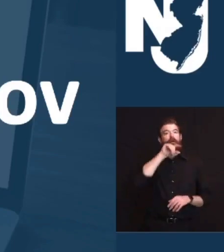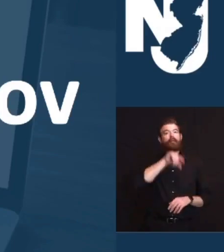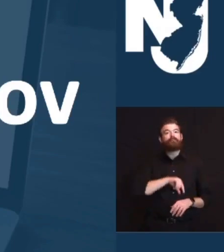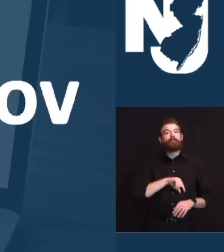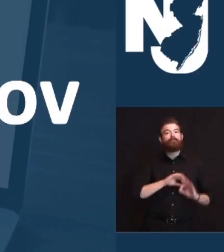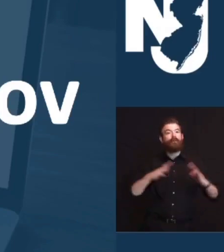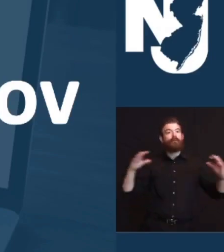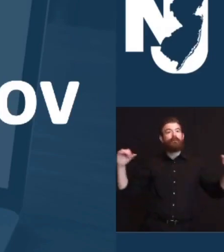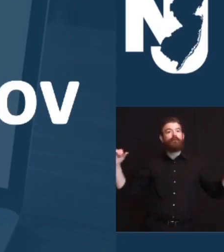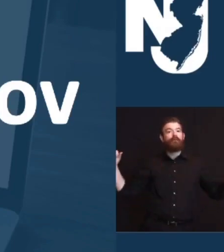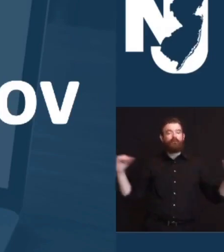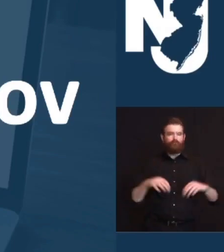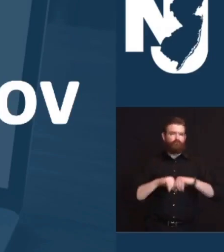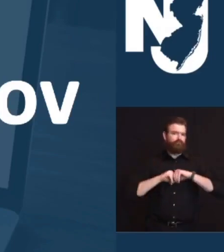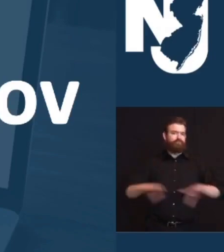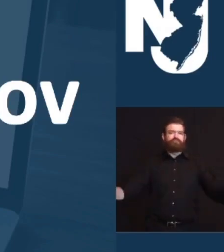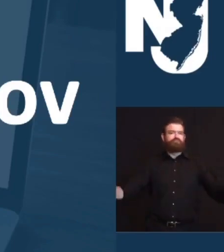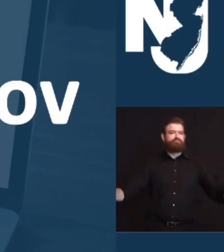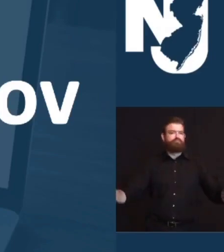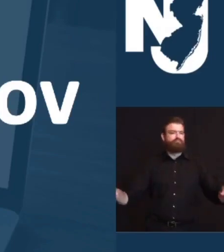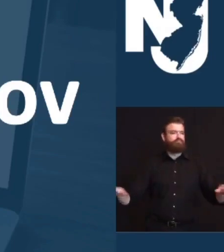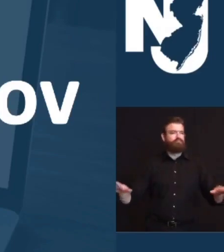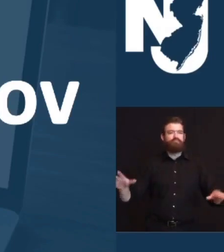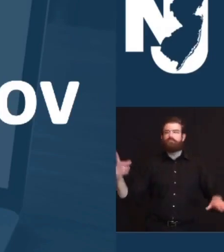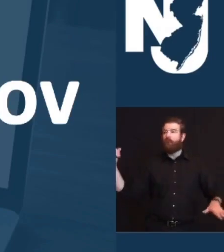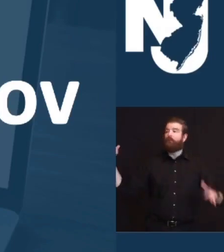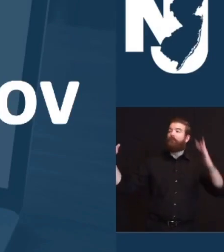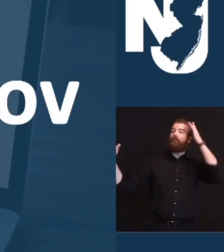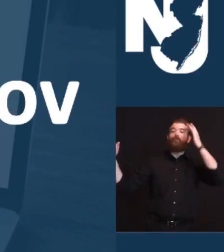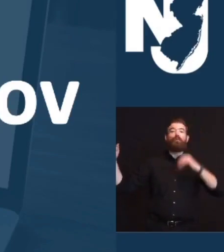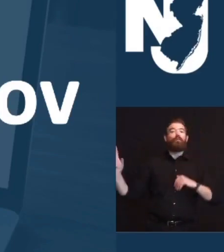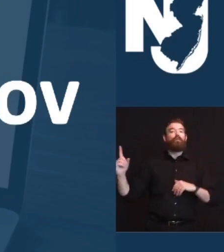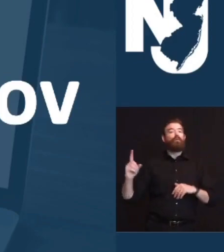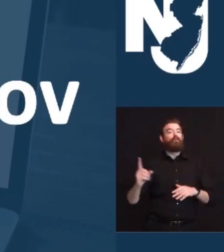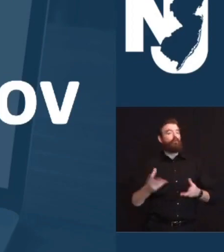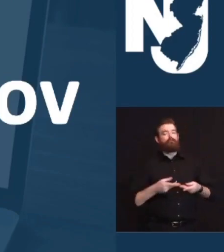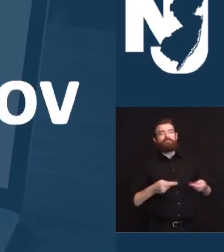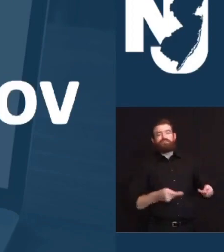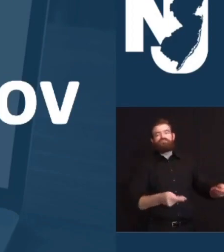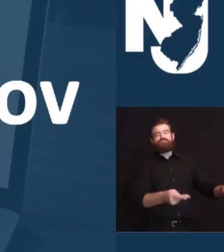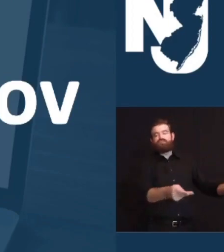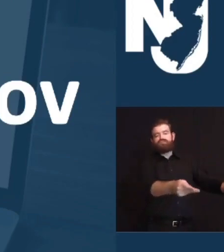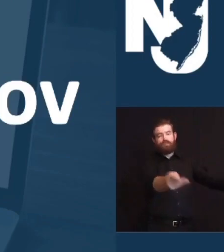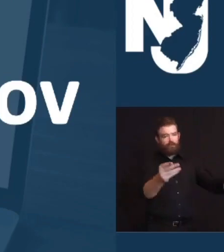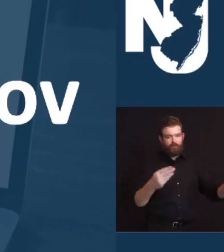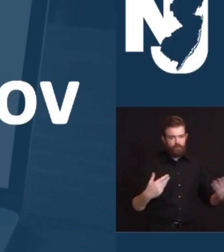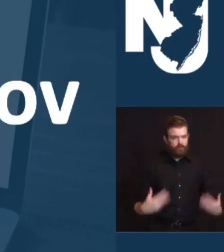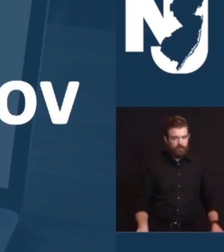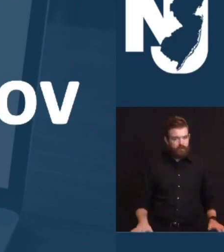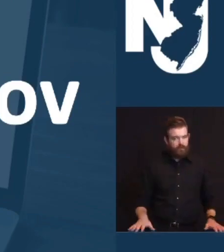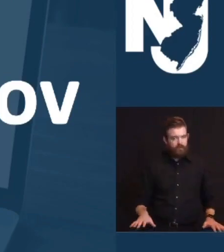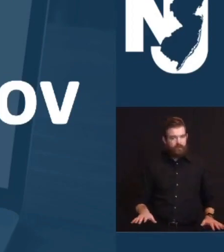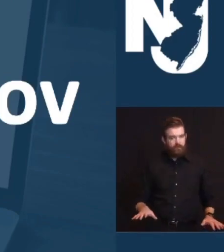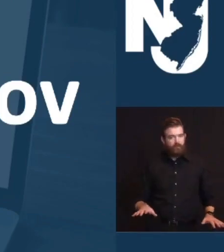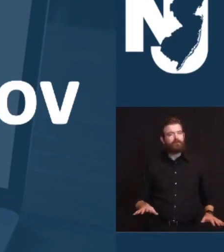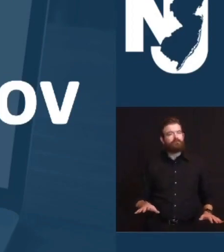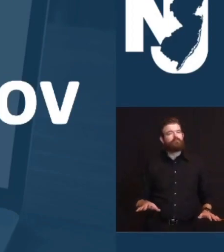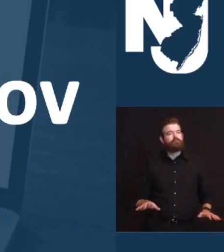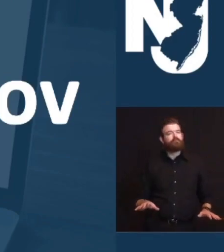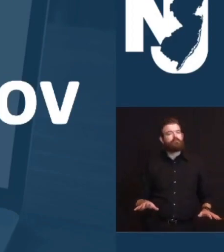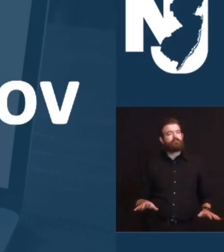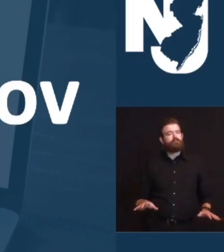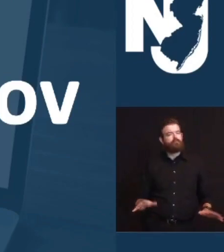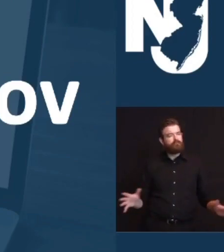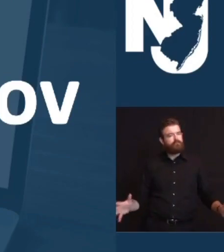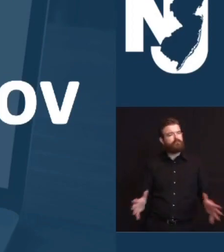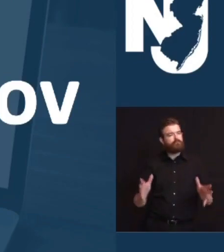number of their family members to the coronavirus. We'd urge everyone to take stock of how many people you